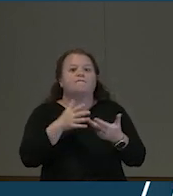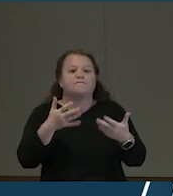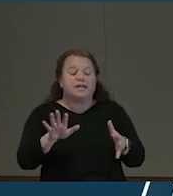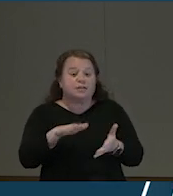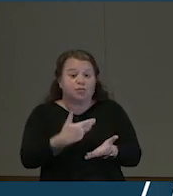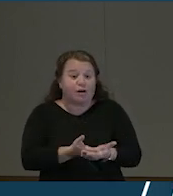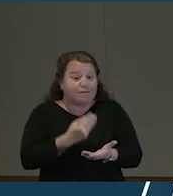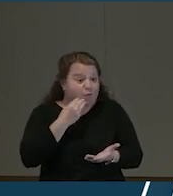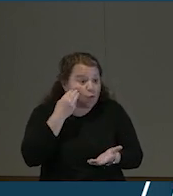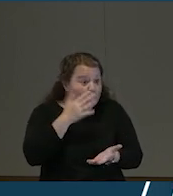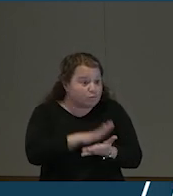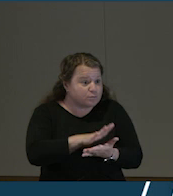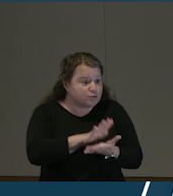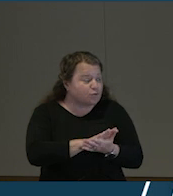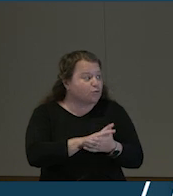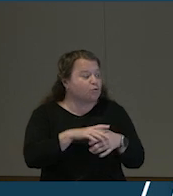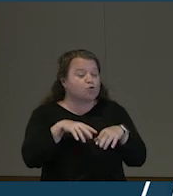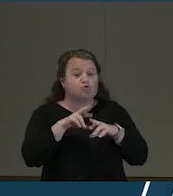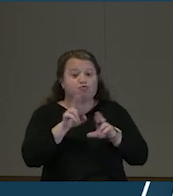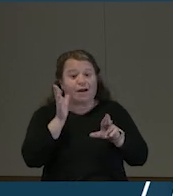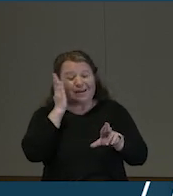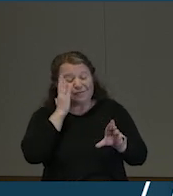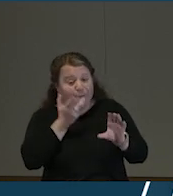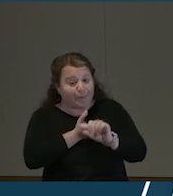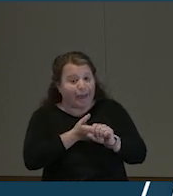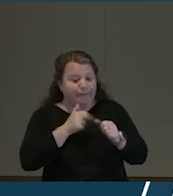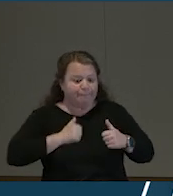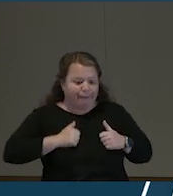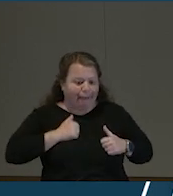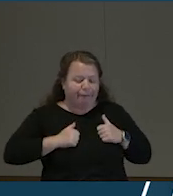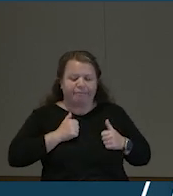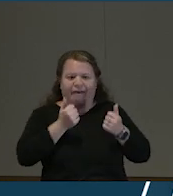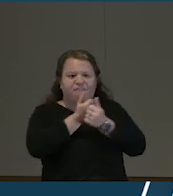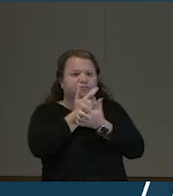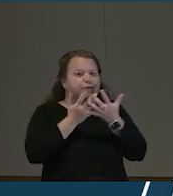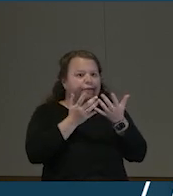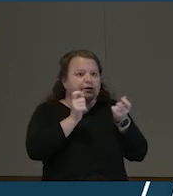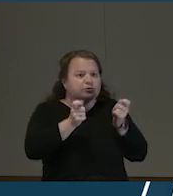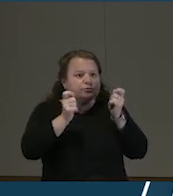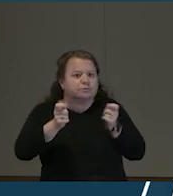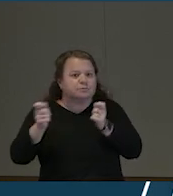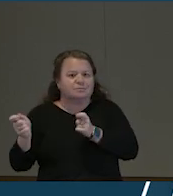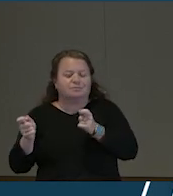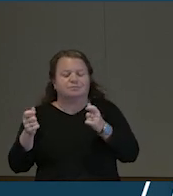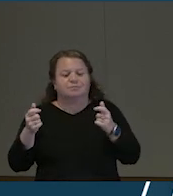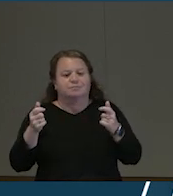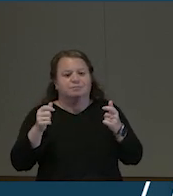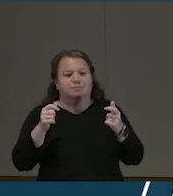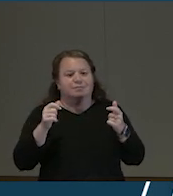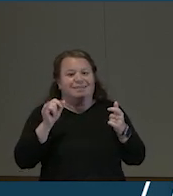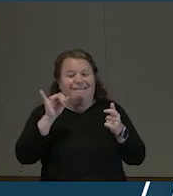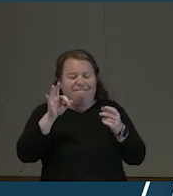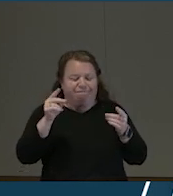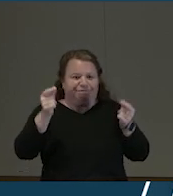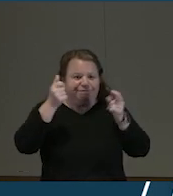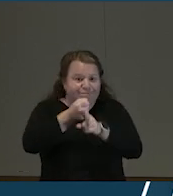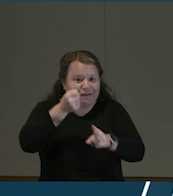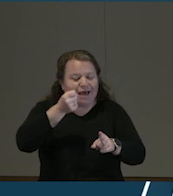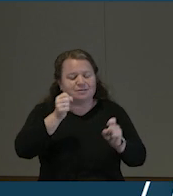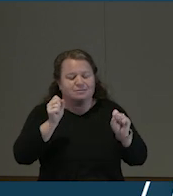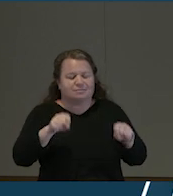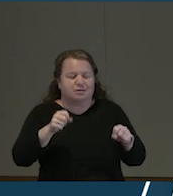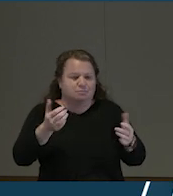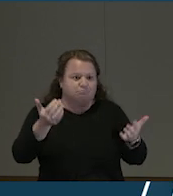when they get ready for bedtime, bath time, everything is a transition, and that can be a lot if it's abrupt, right?